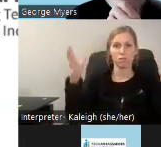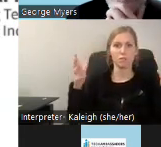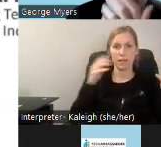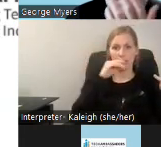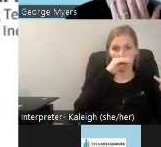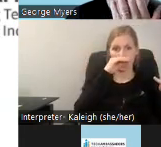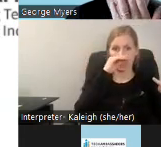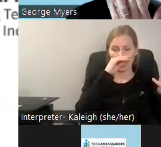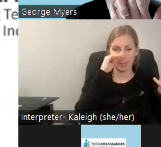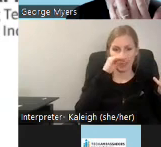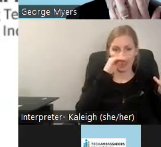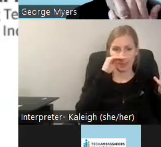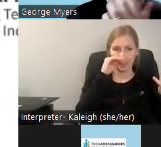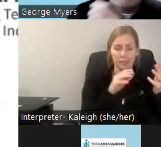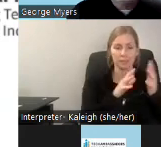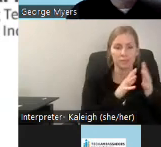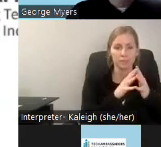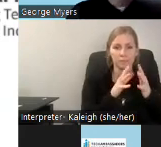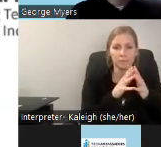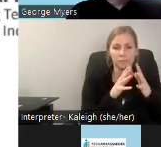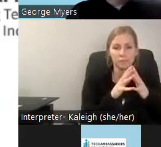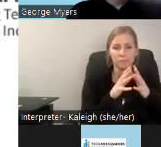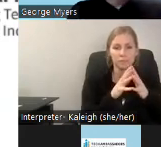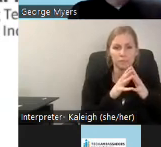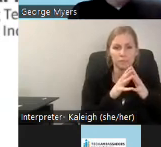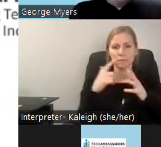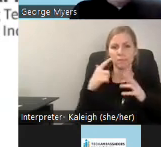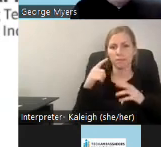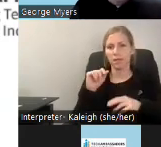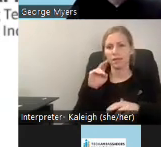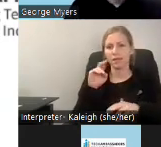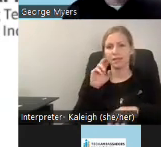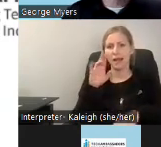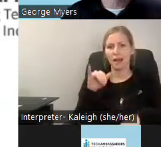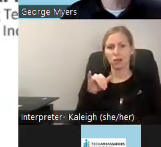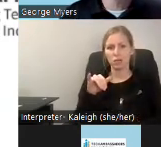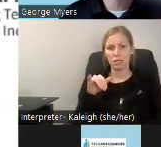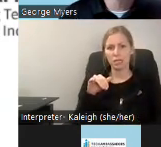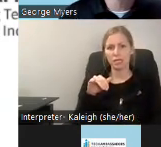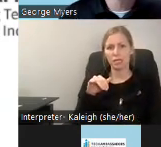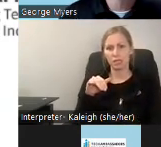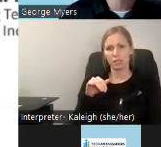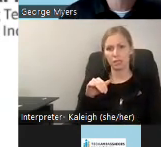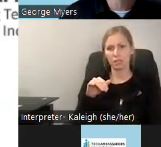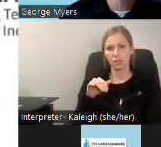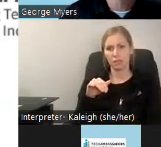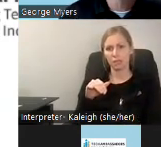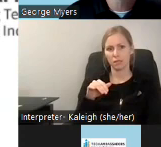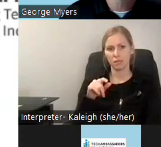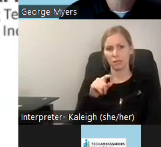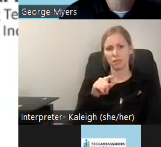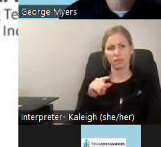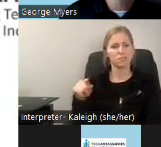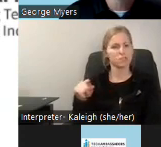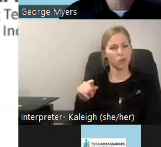on the far right hand bottom corner tab.